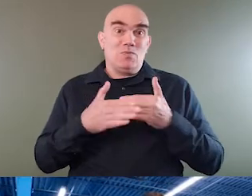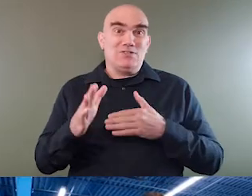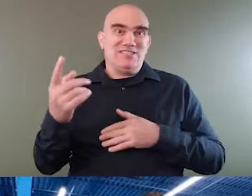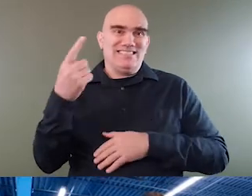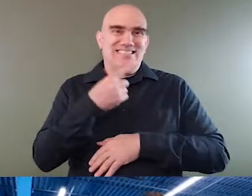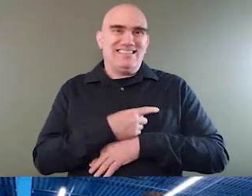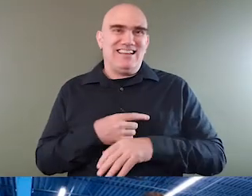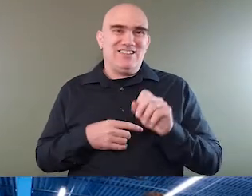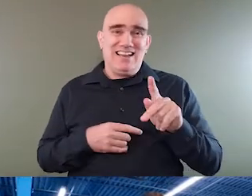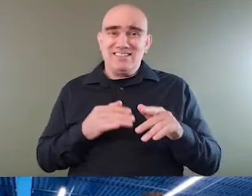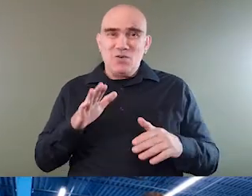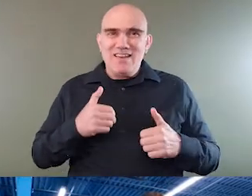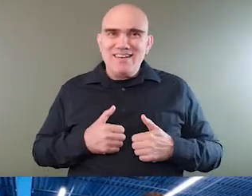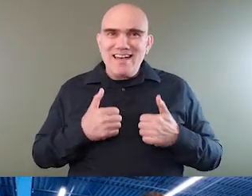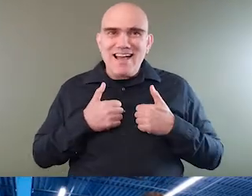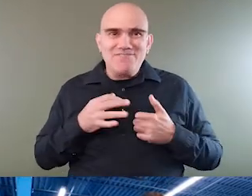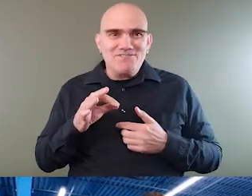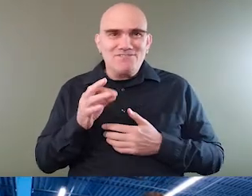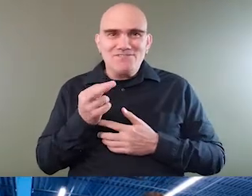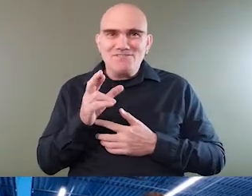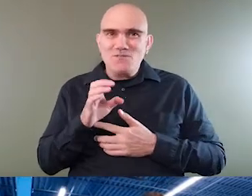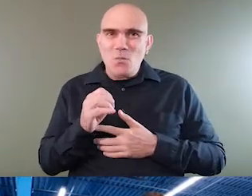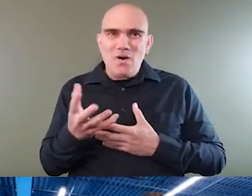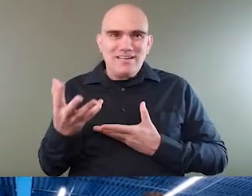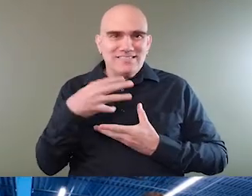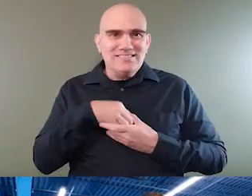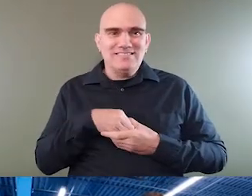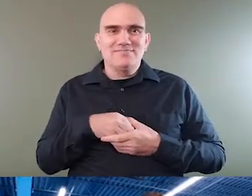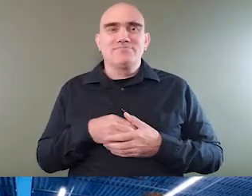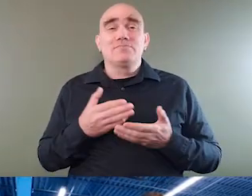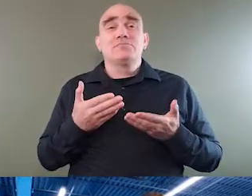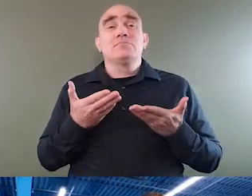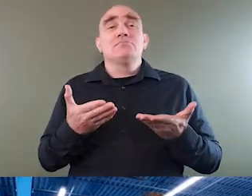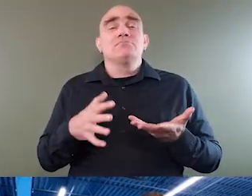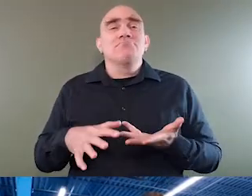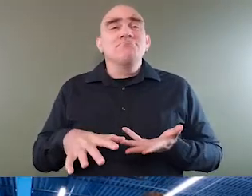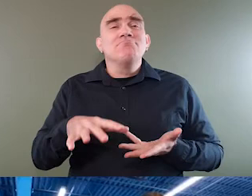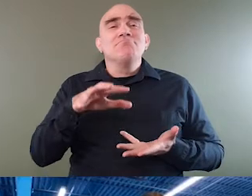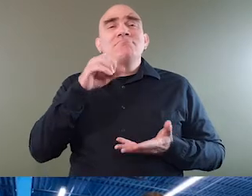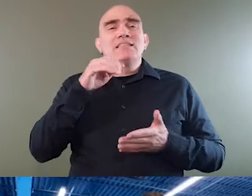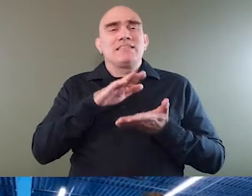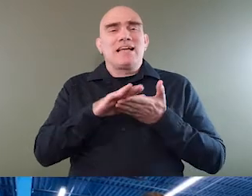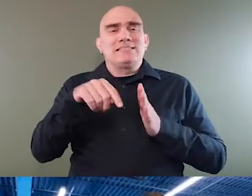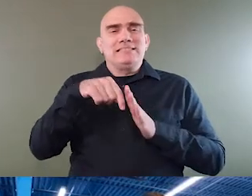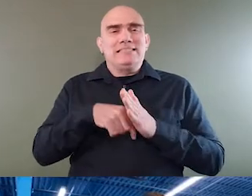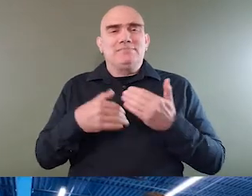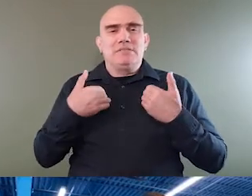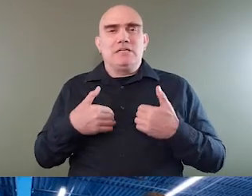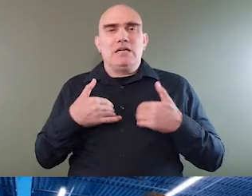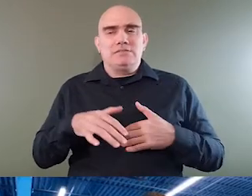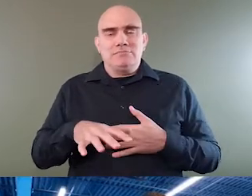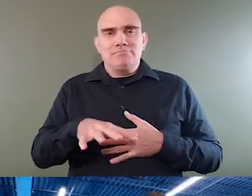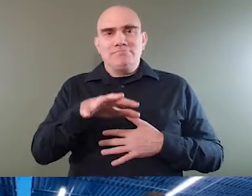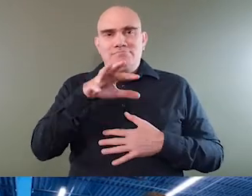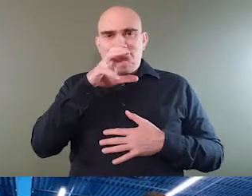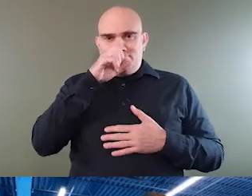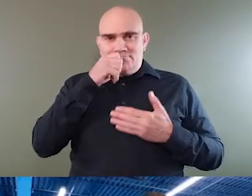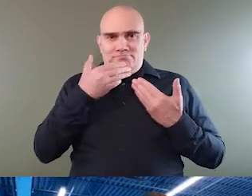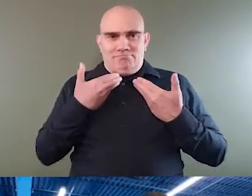life force. Let's bring that breath in nice and deep into our lungs. This is where we want to be breathing. When we